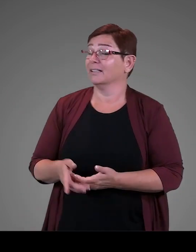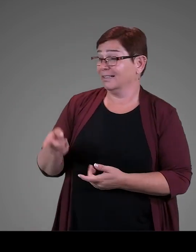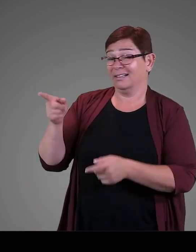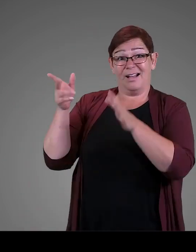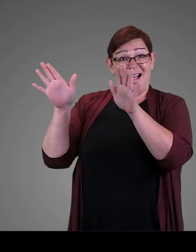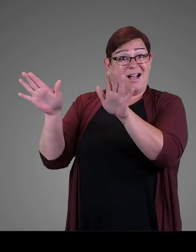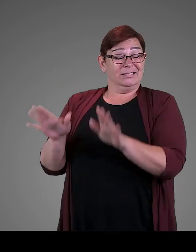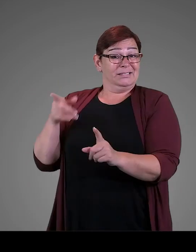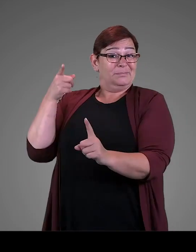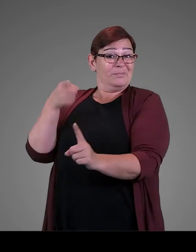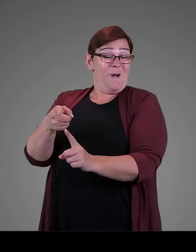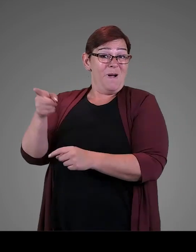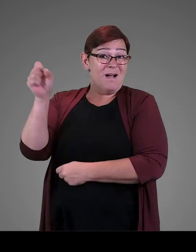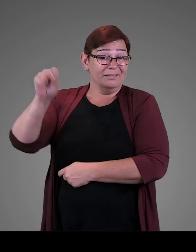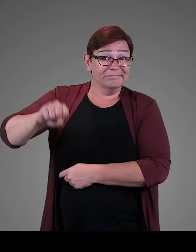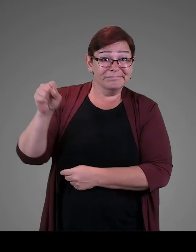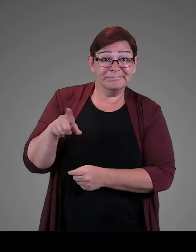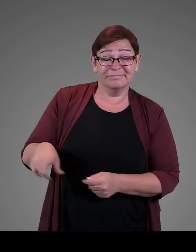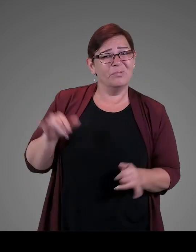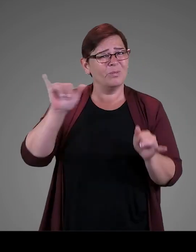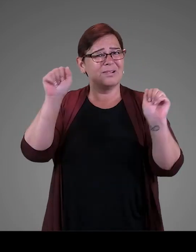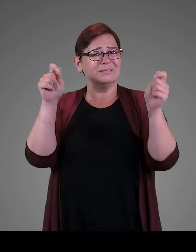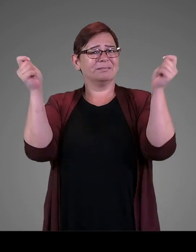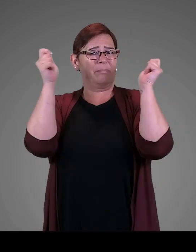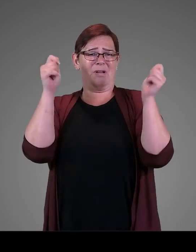Je pense que c'est un excellent point.